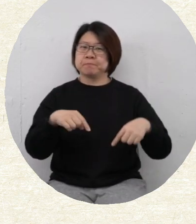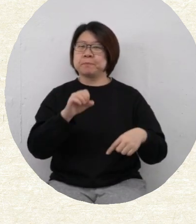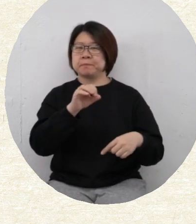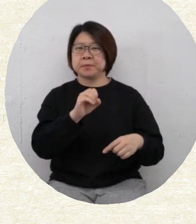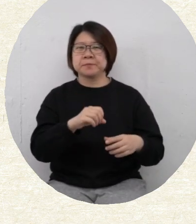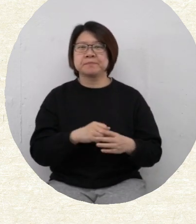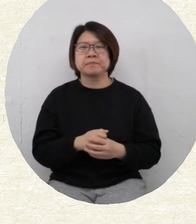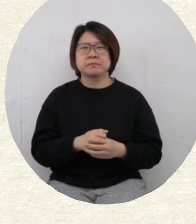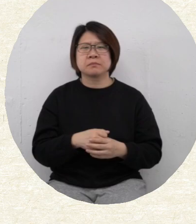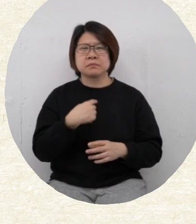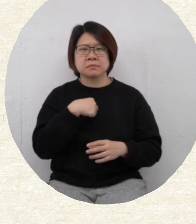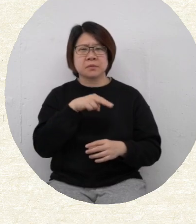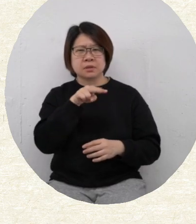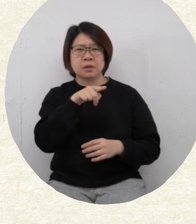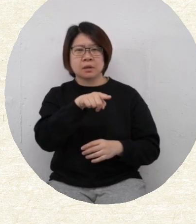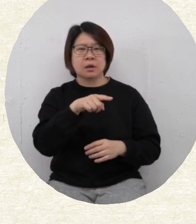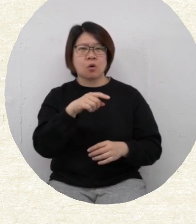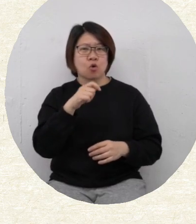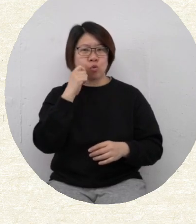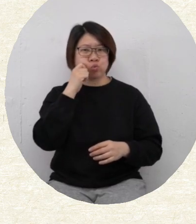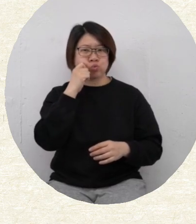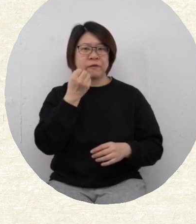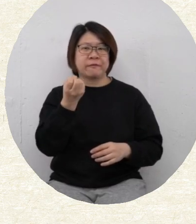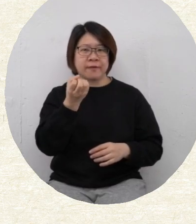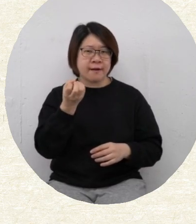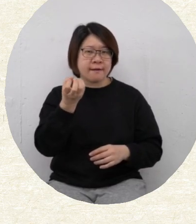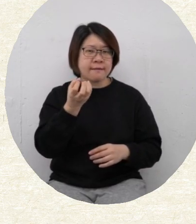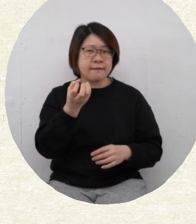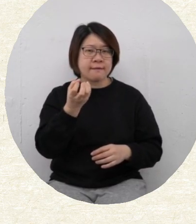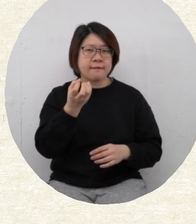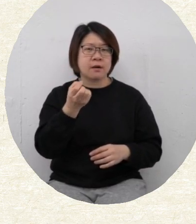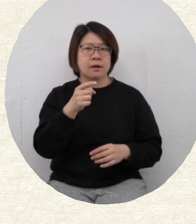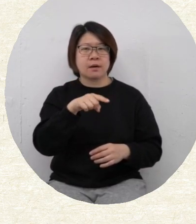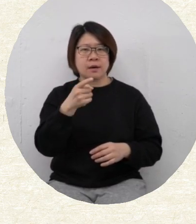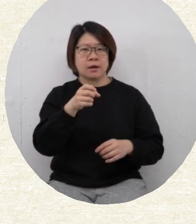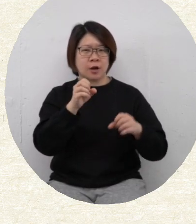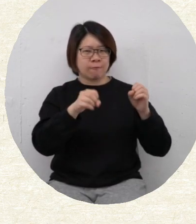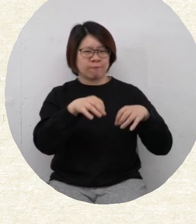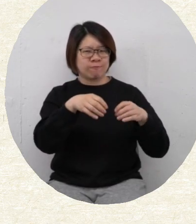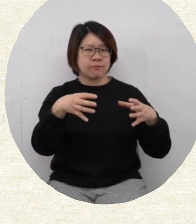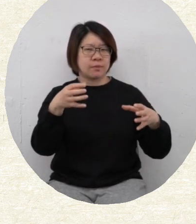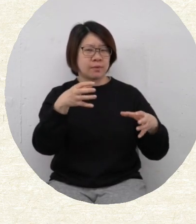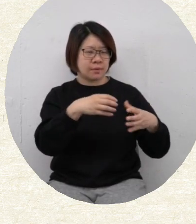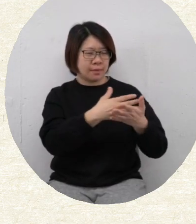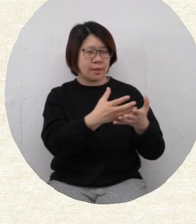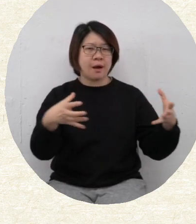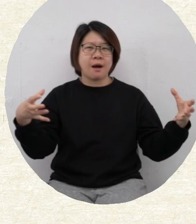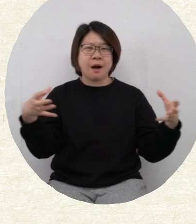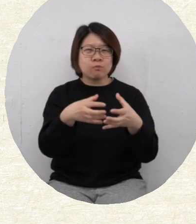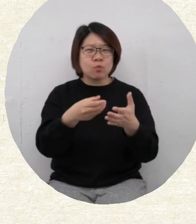kind of. Oh, thank you for letting me know. I'm glad to know glad that you love it.